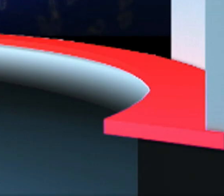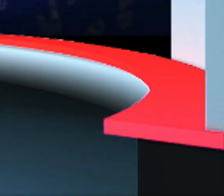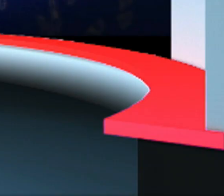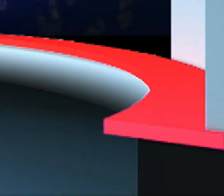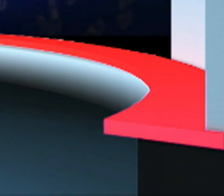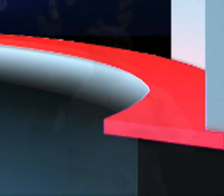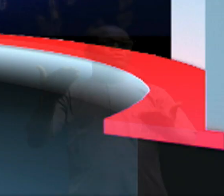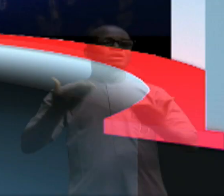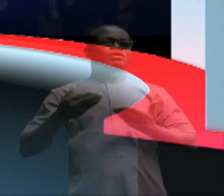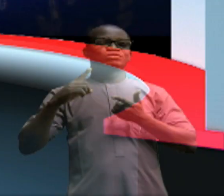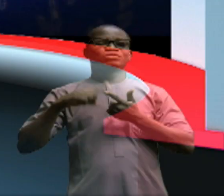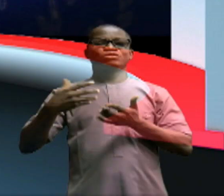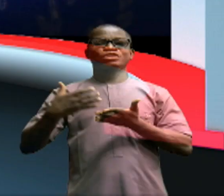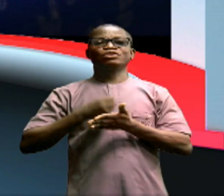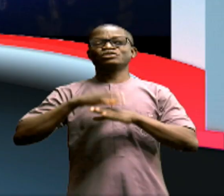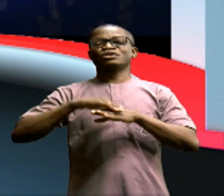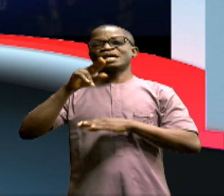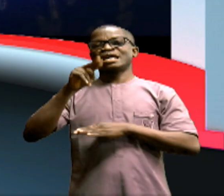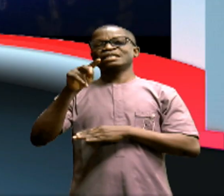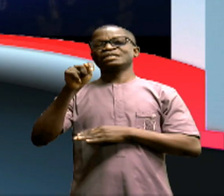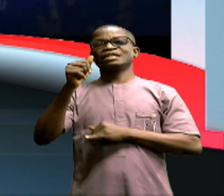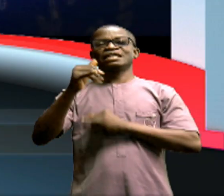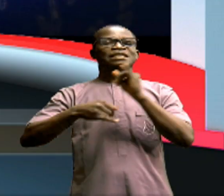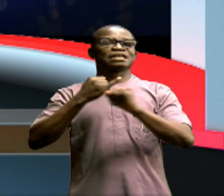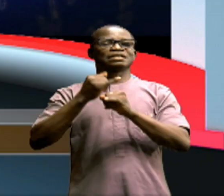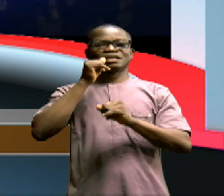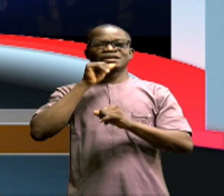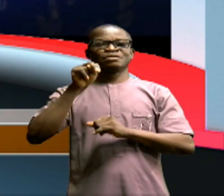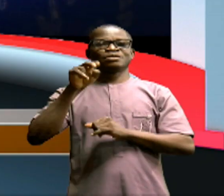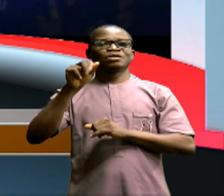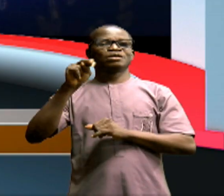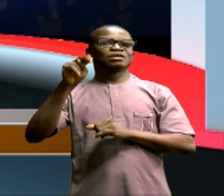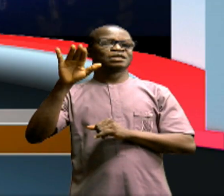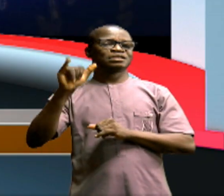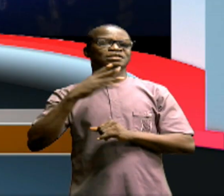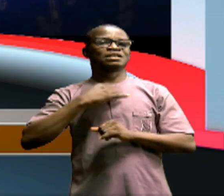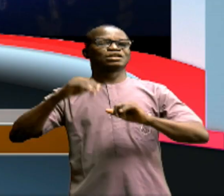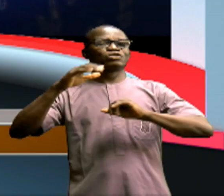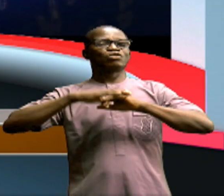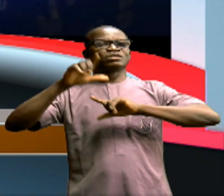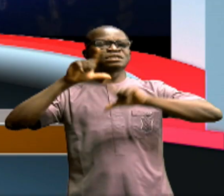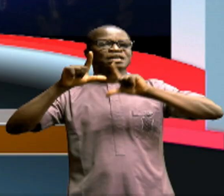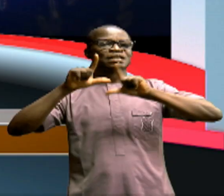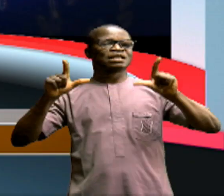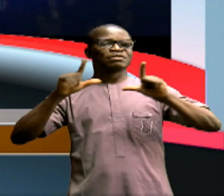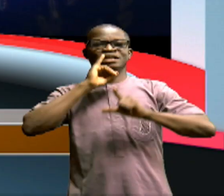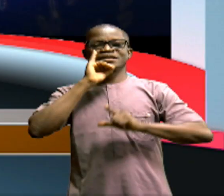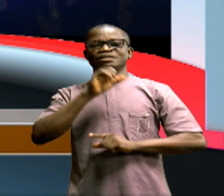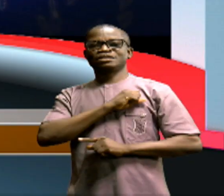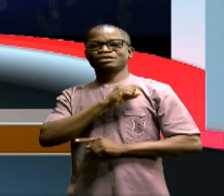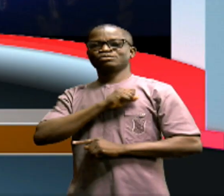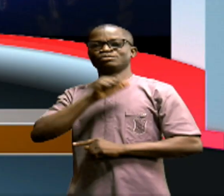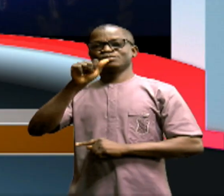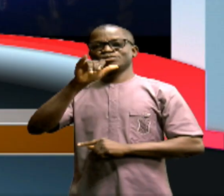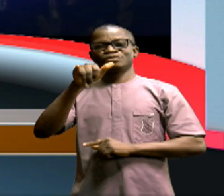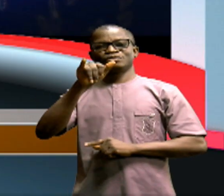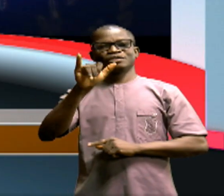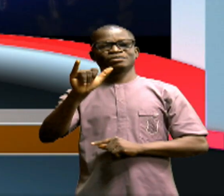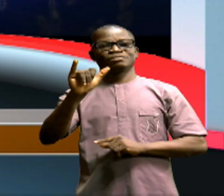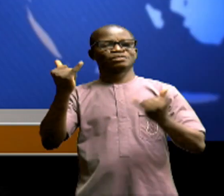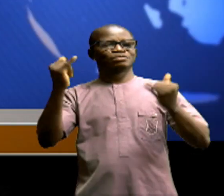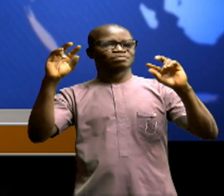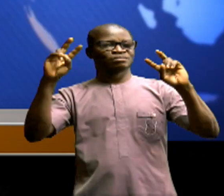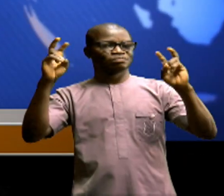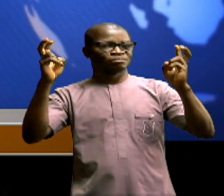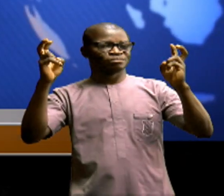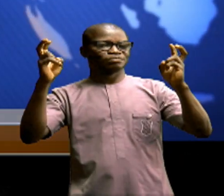Welcome to News on NTA International. I'm Nancy Godi Angunihu, and on sign language is Shegun Ajayi. First, the headlines.